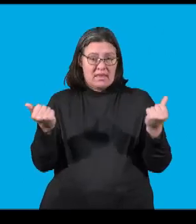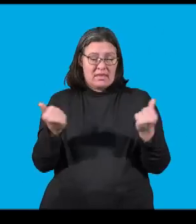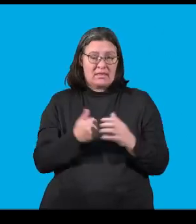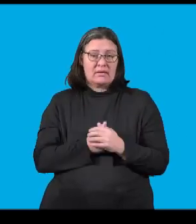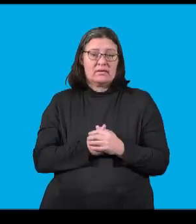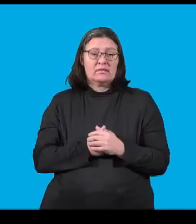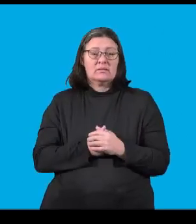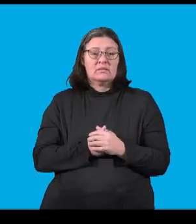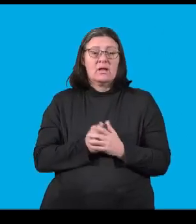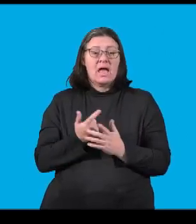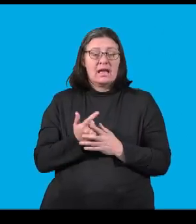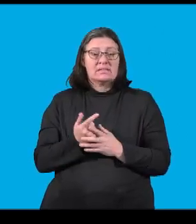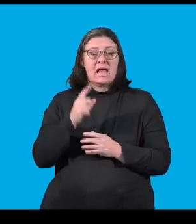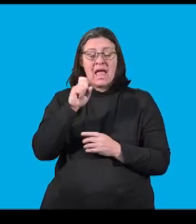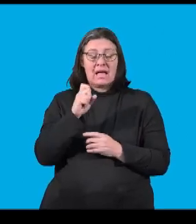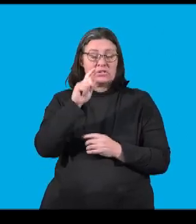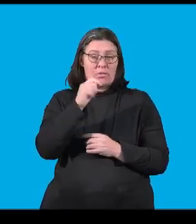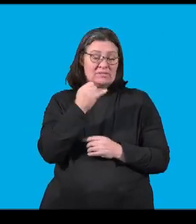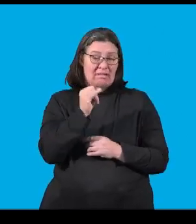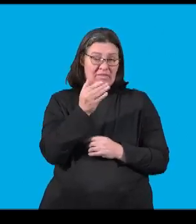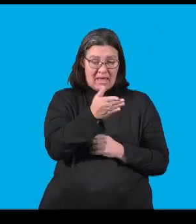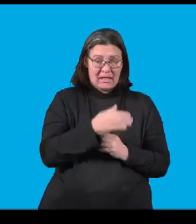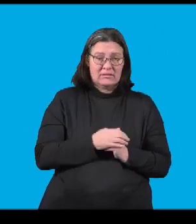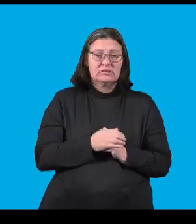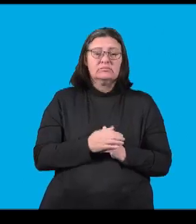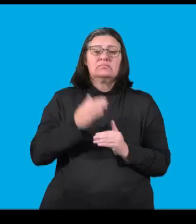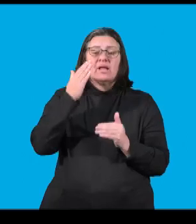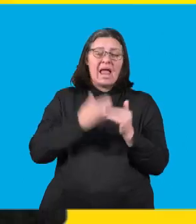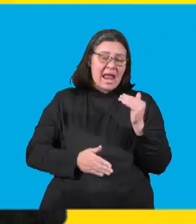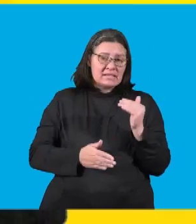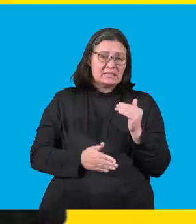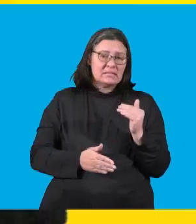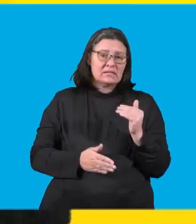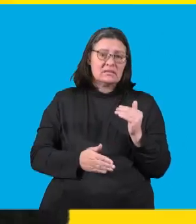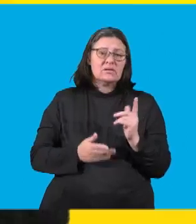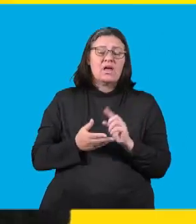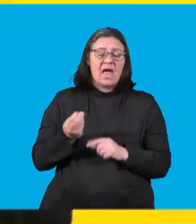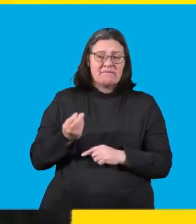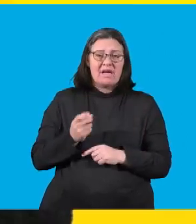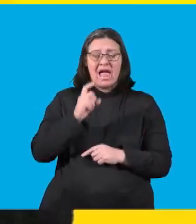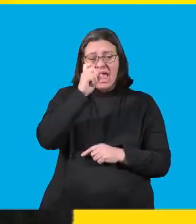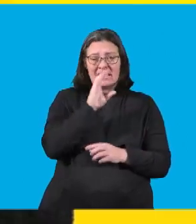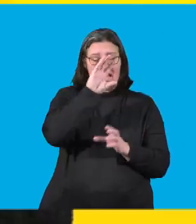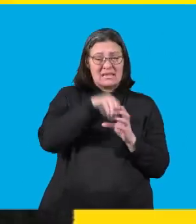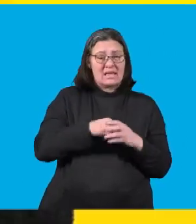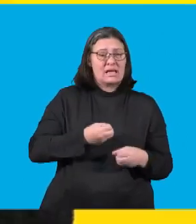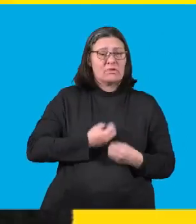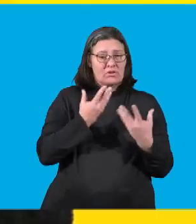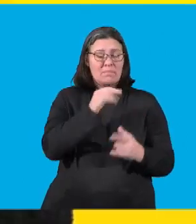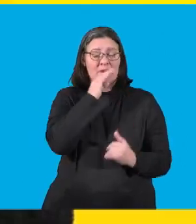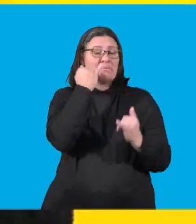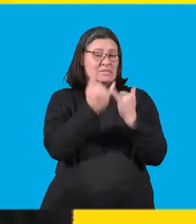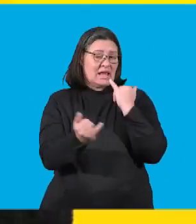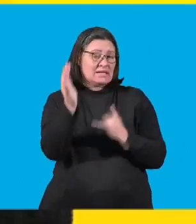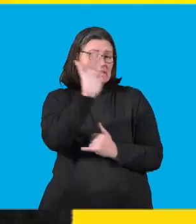disappear. If your x terms are still there, so if you have right till the end of this question, you've still got an x in your expression, then